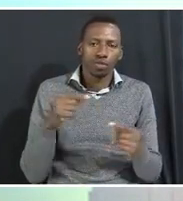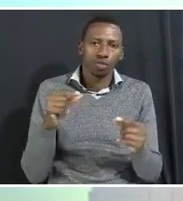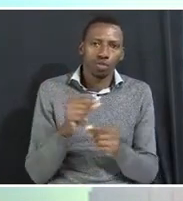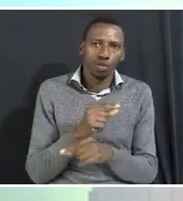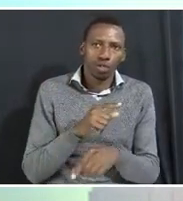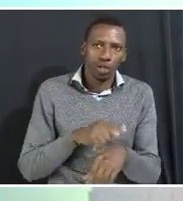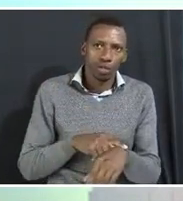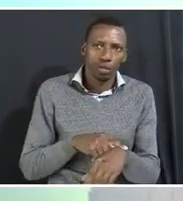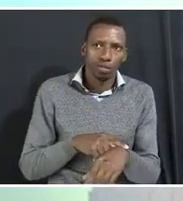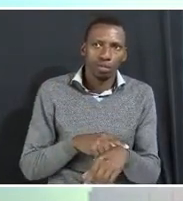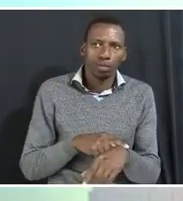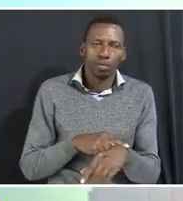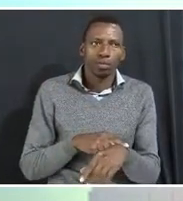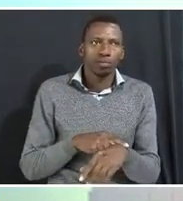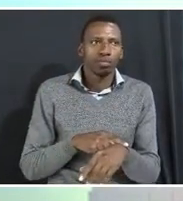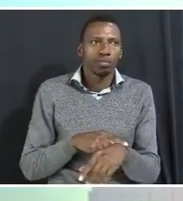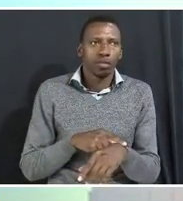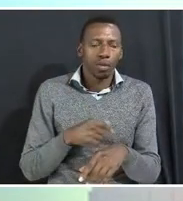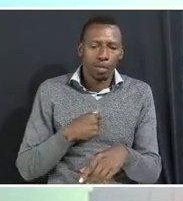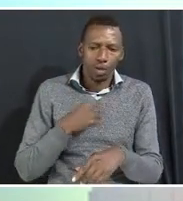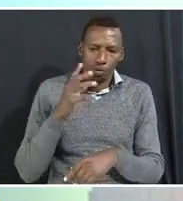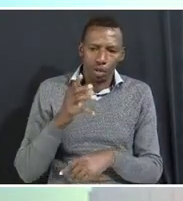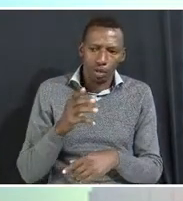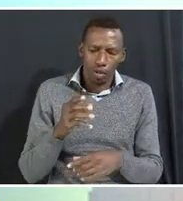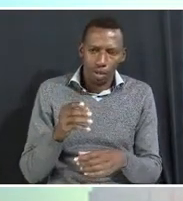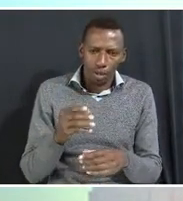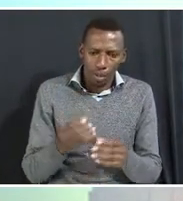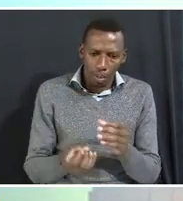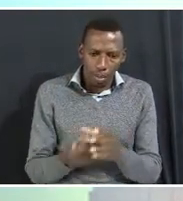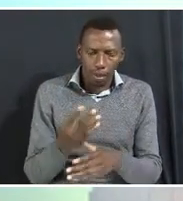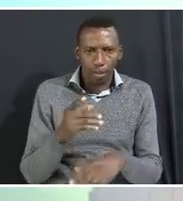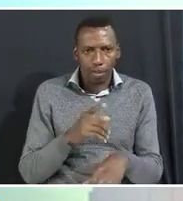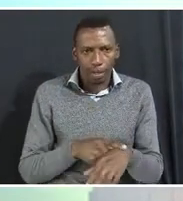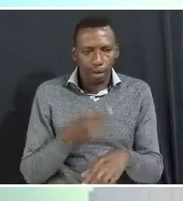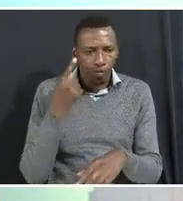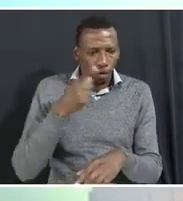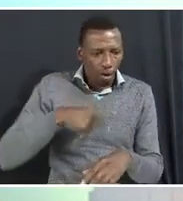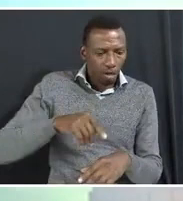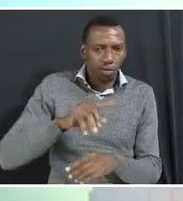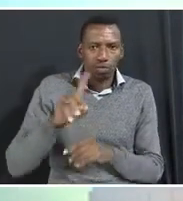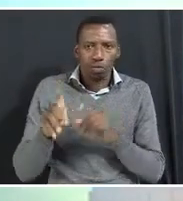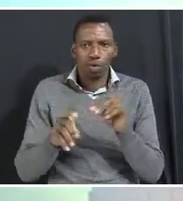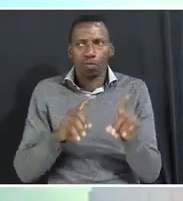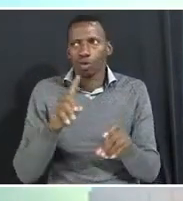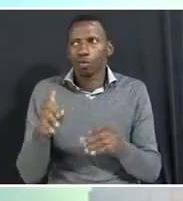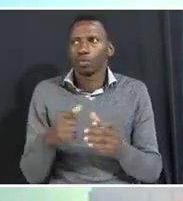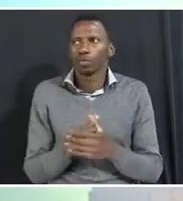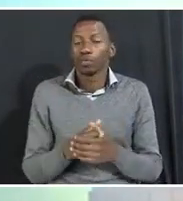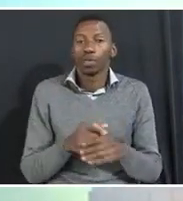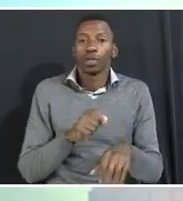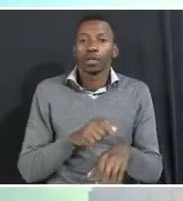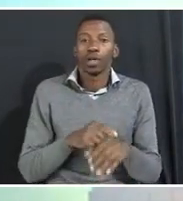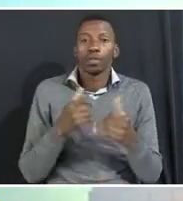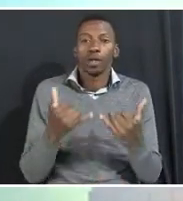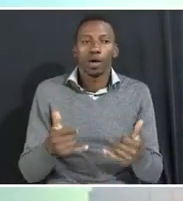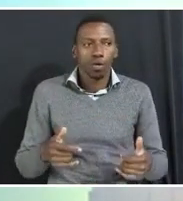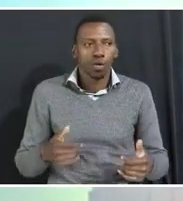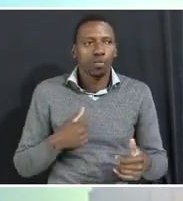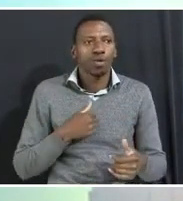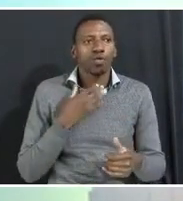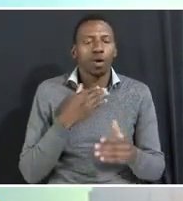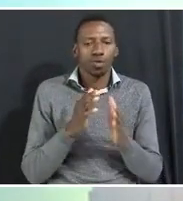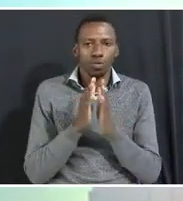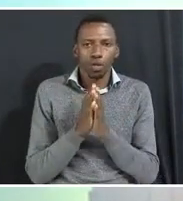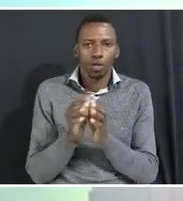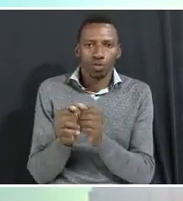I'll intentionally create that moment for us to ask questions. For now, allow me to pray with you, and then